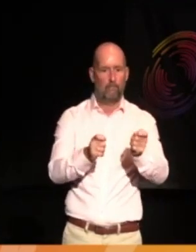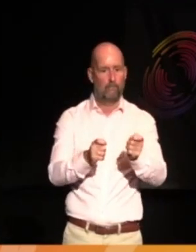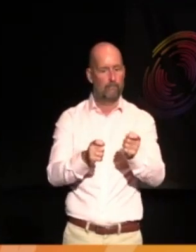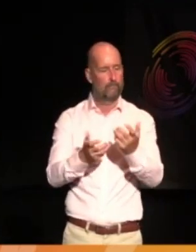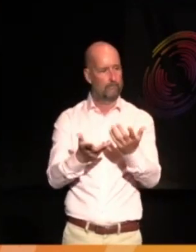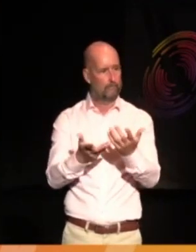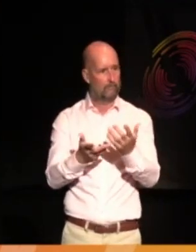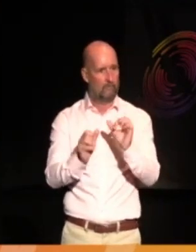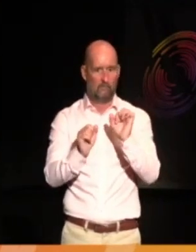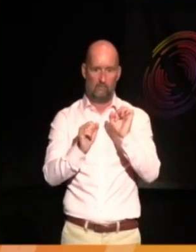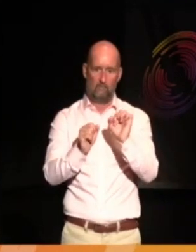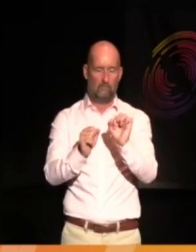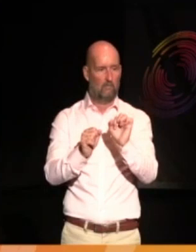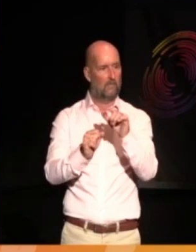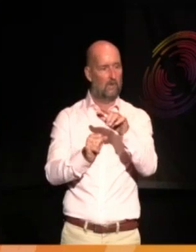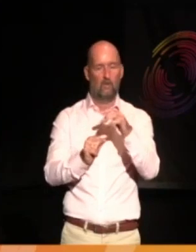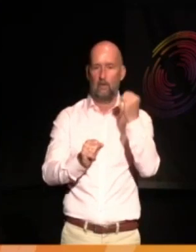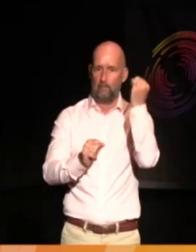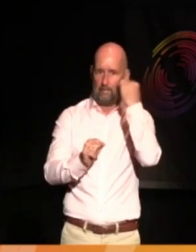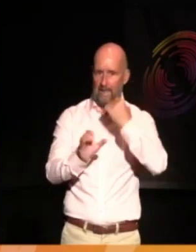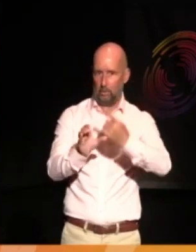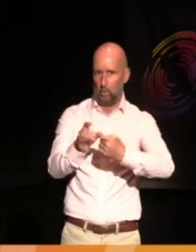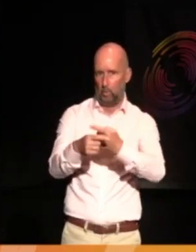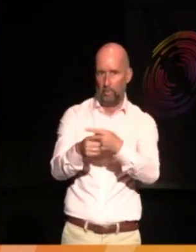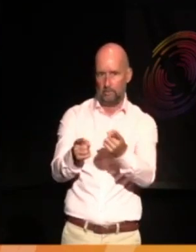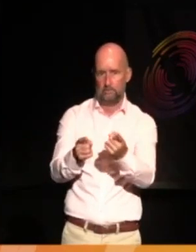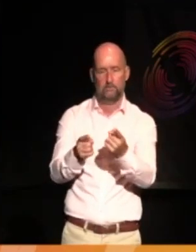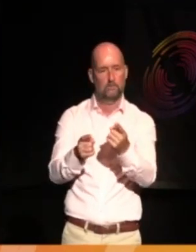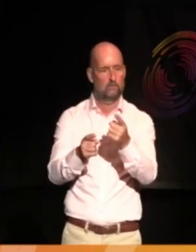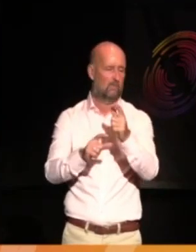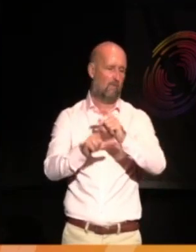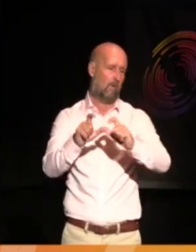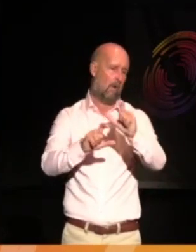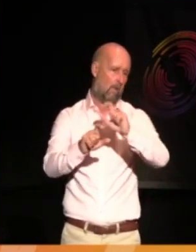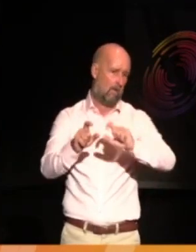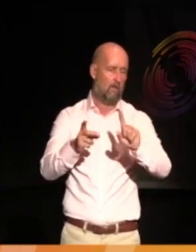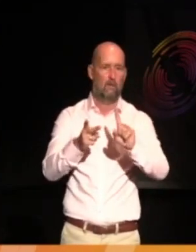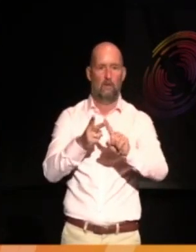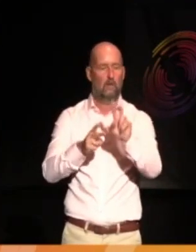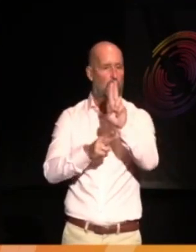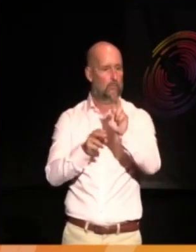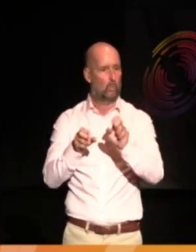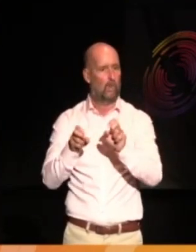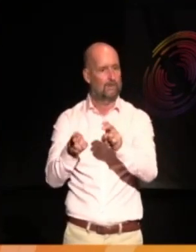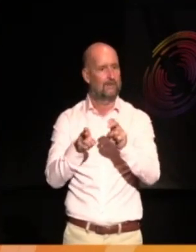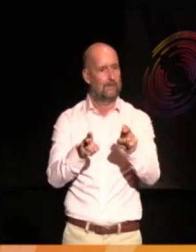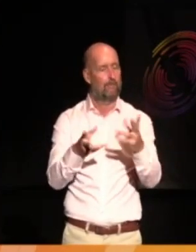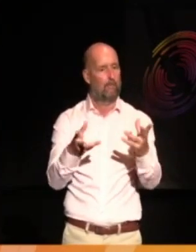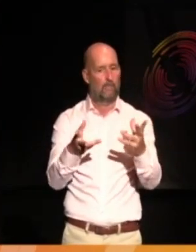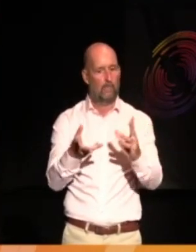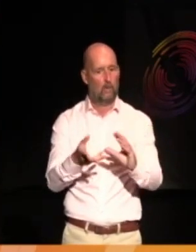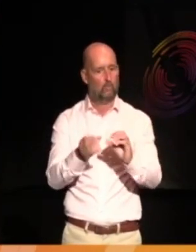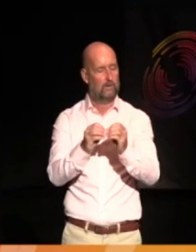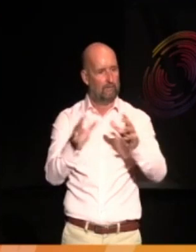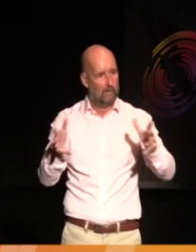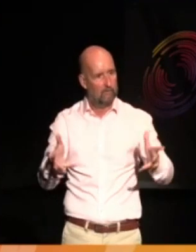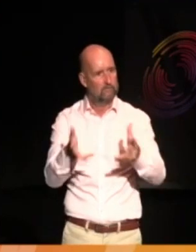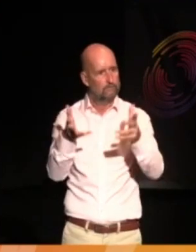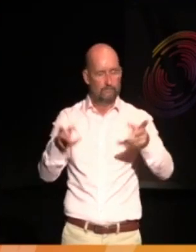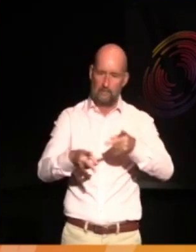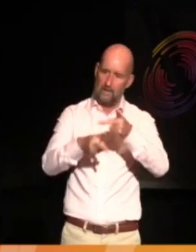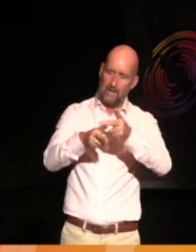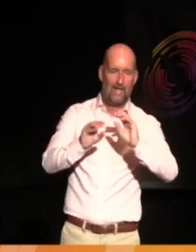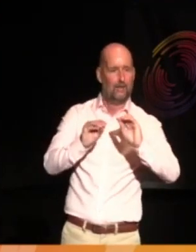criminalising, in particular, black youth and youths of colour in the school system, as opposed to creating a fostering